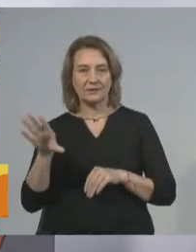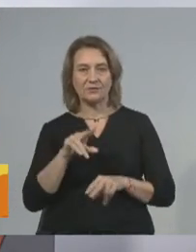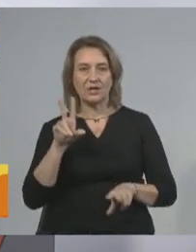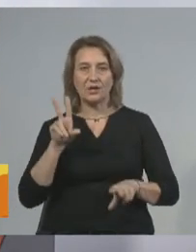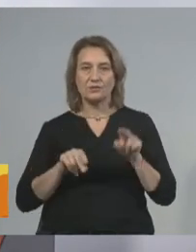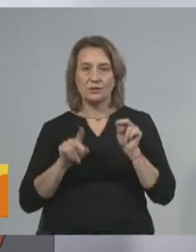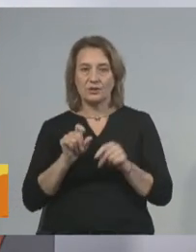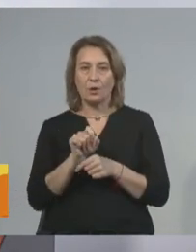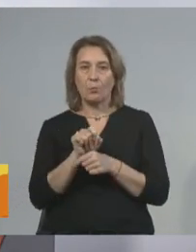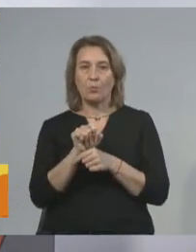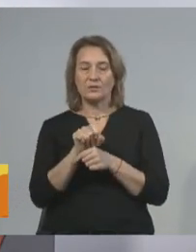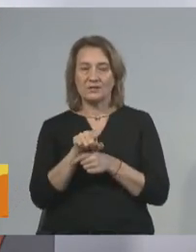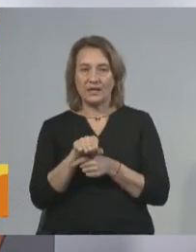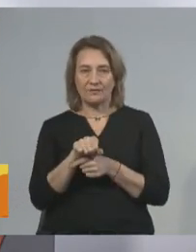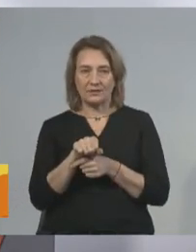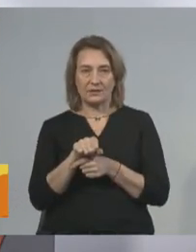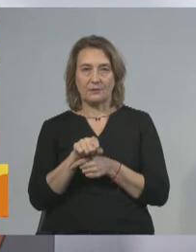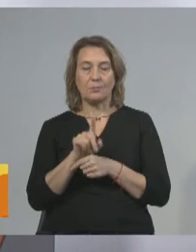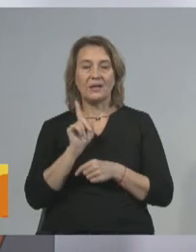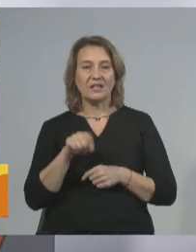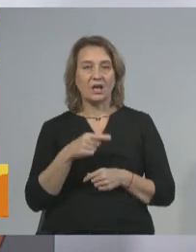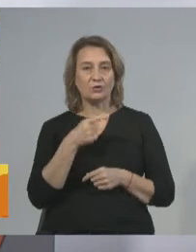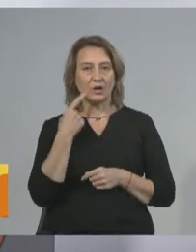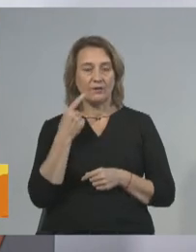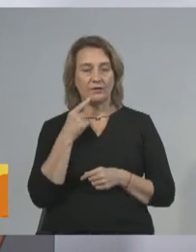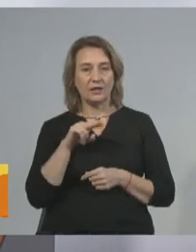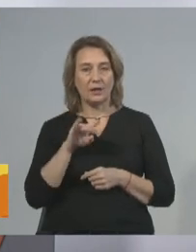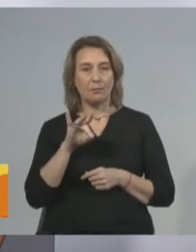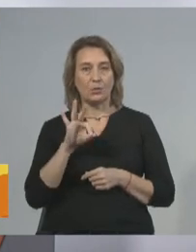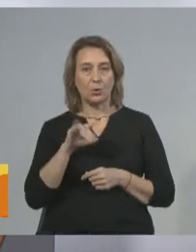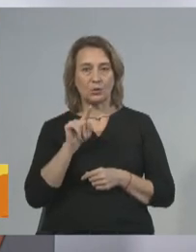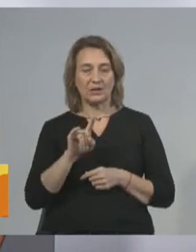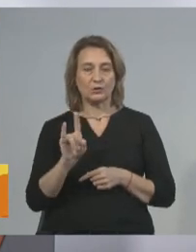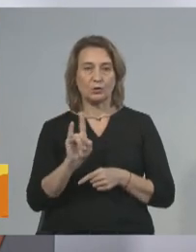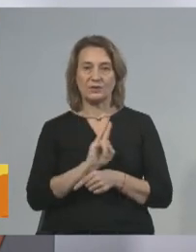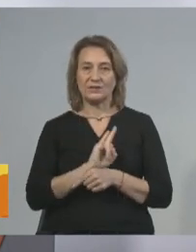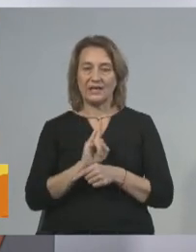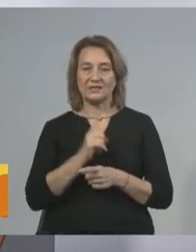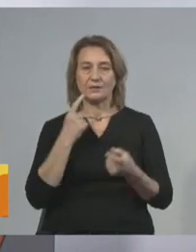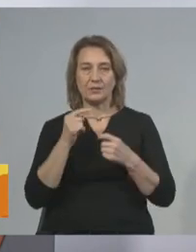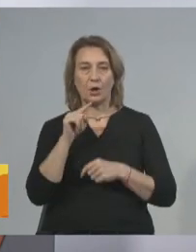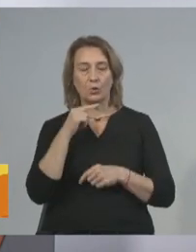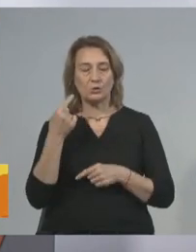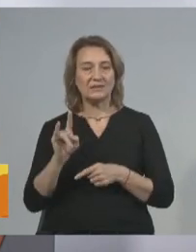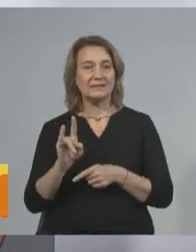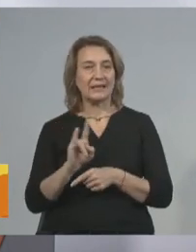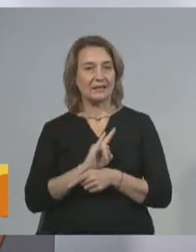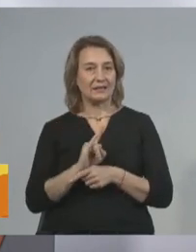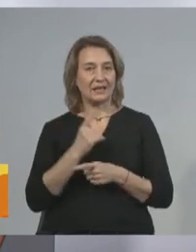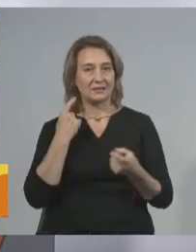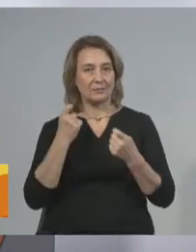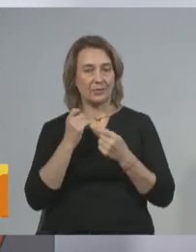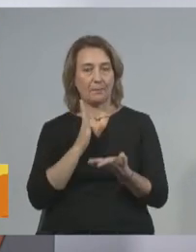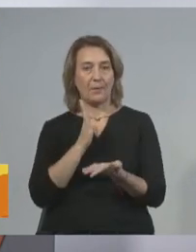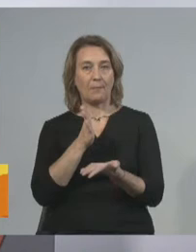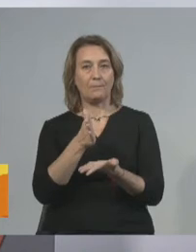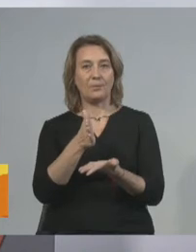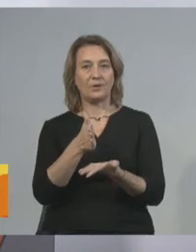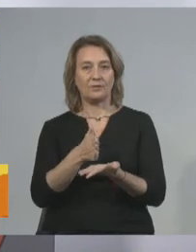veterans of these idps elderly people families and so on and so forth russian disinformation